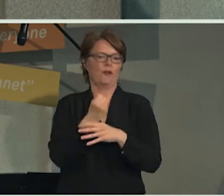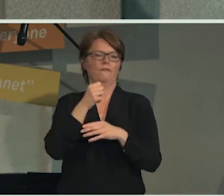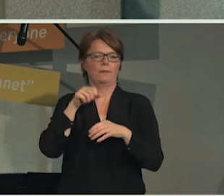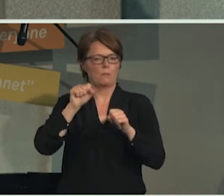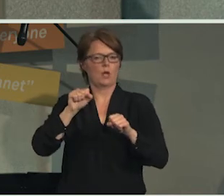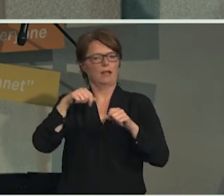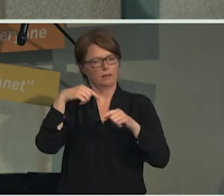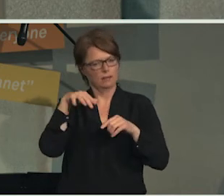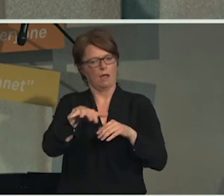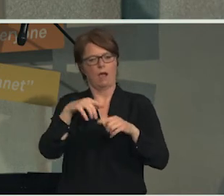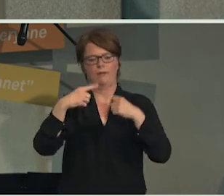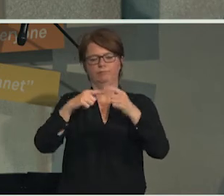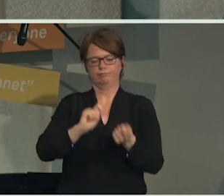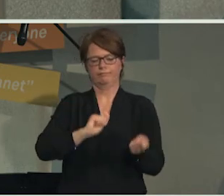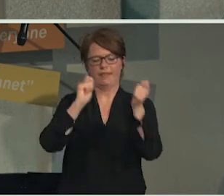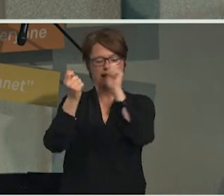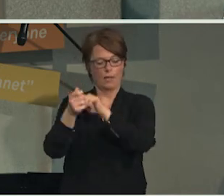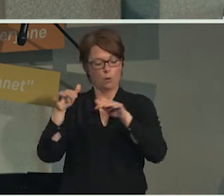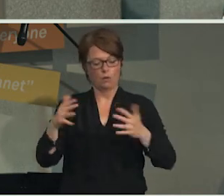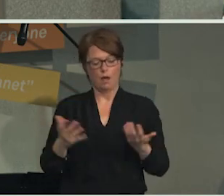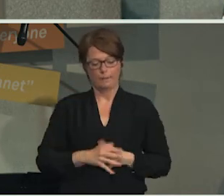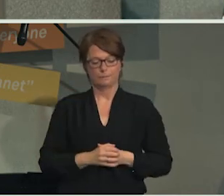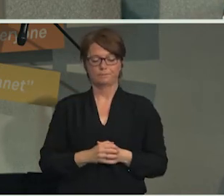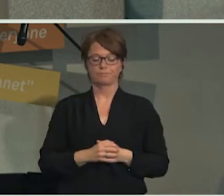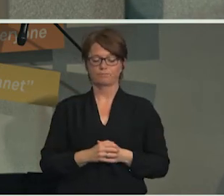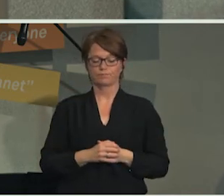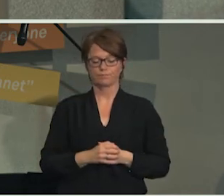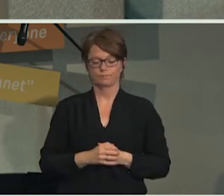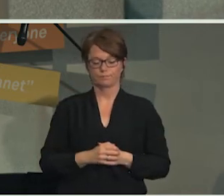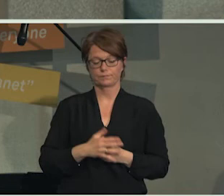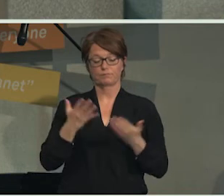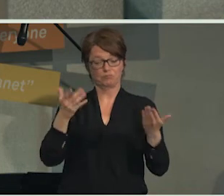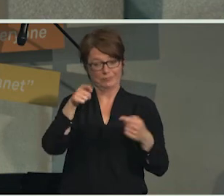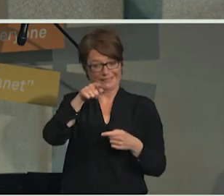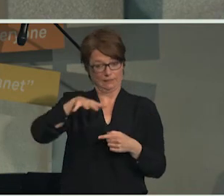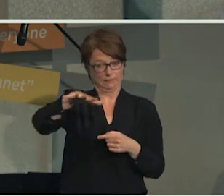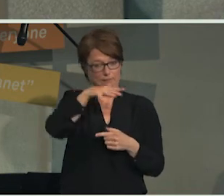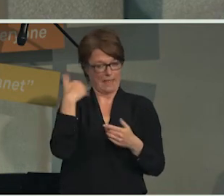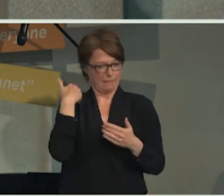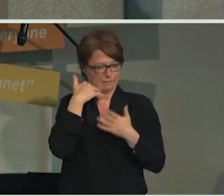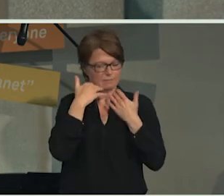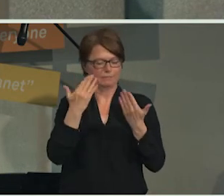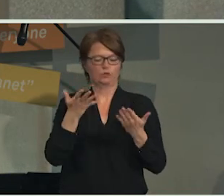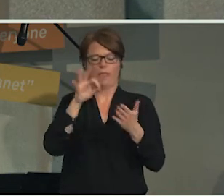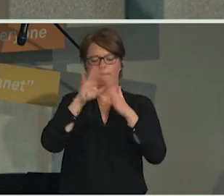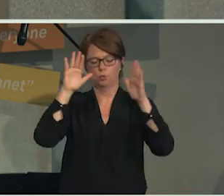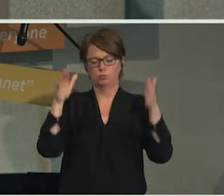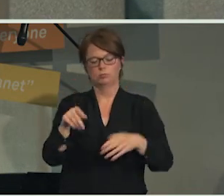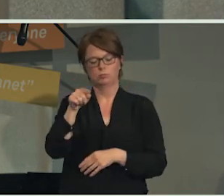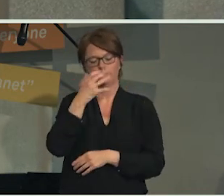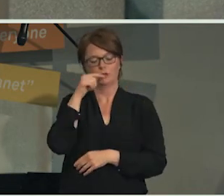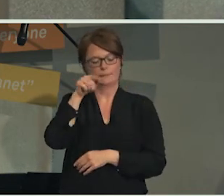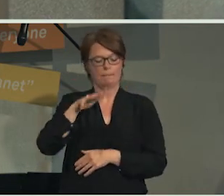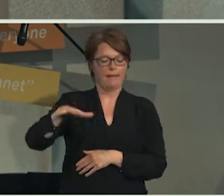It is good to know that there are forces to challenge the system. But it is also important to acknowledge